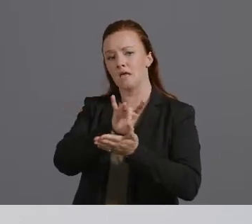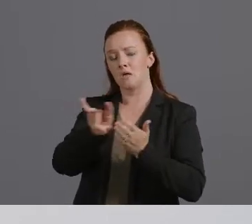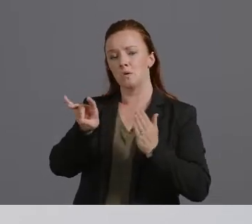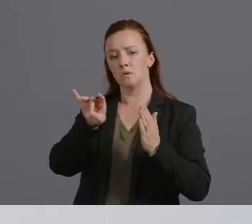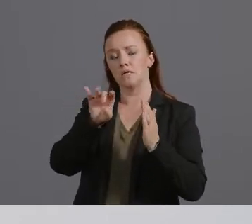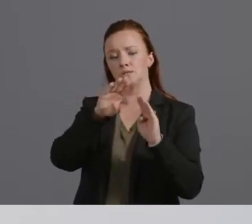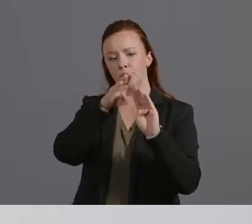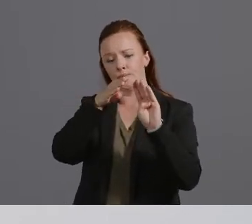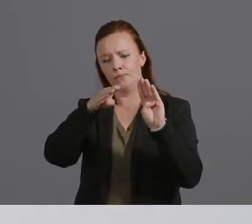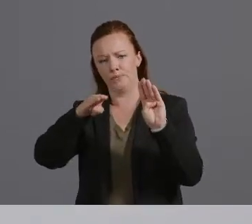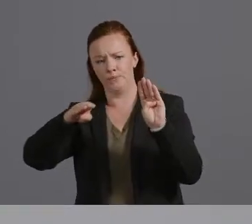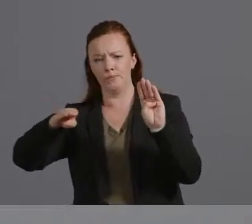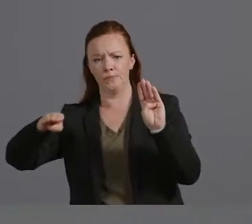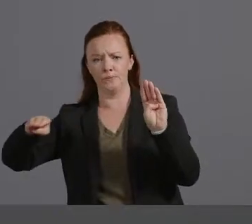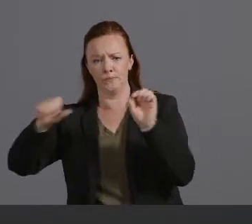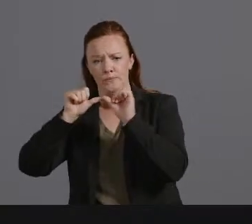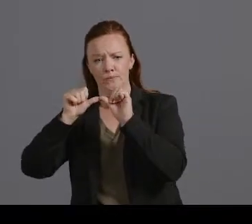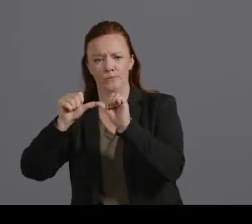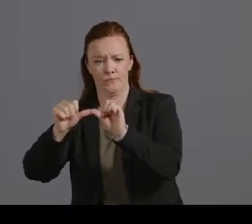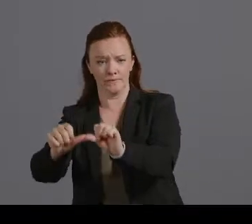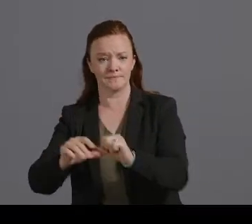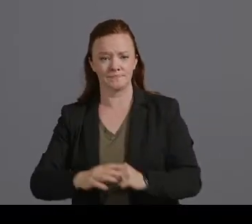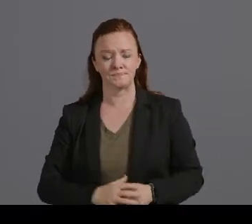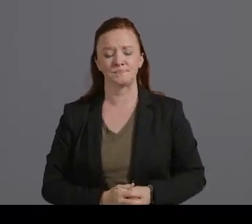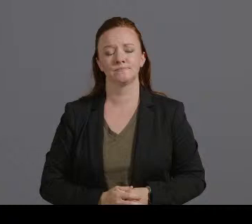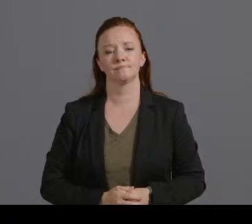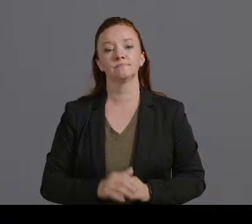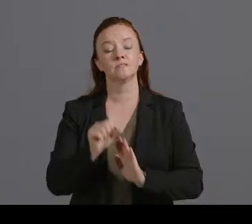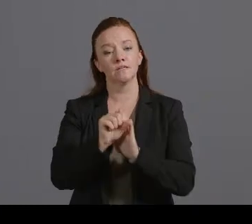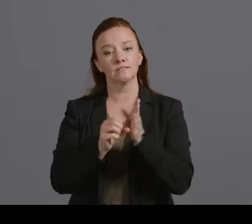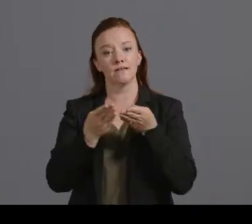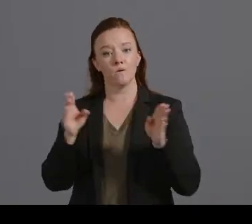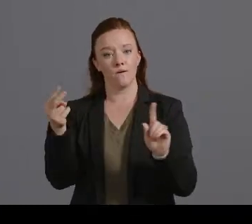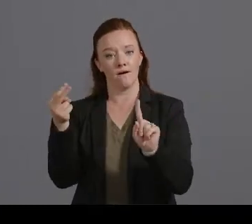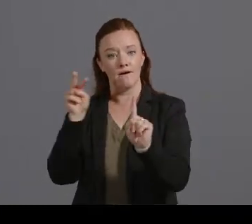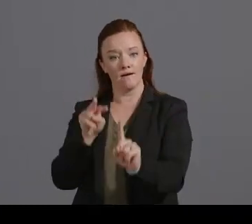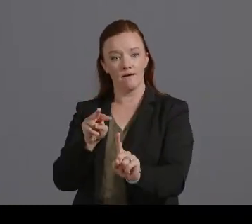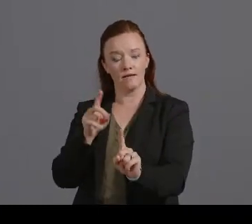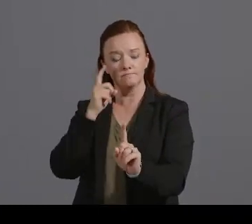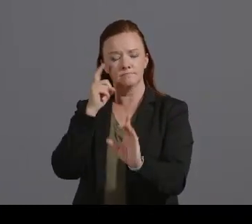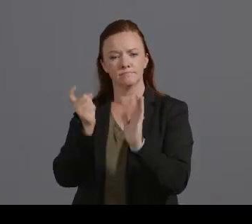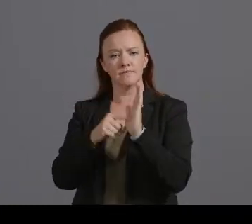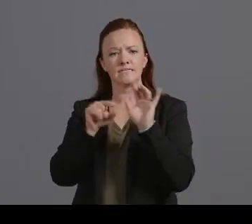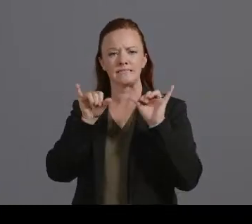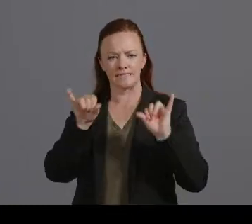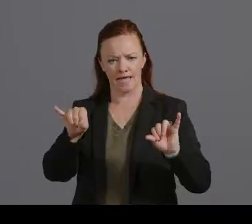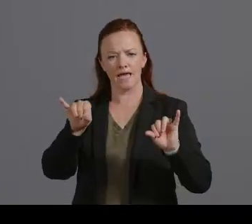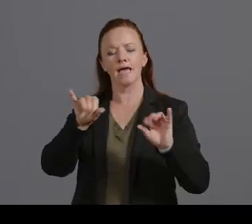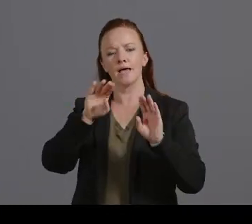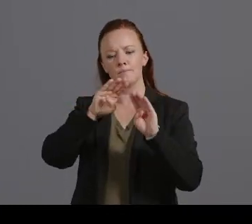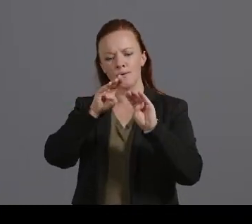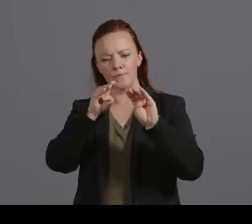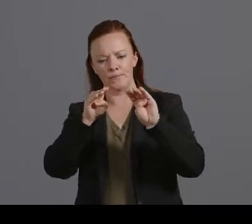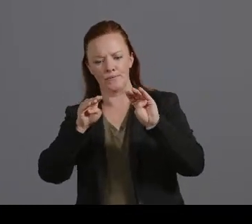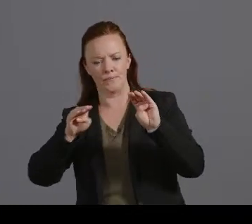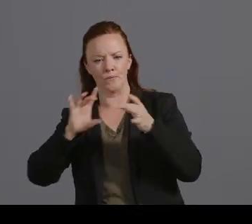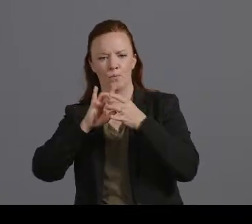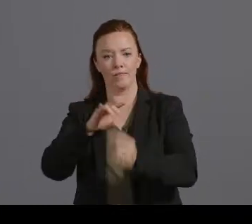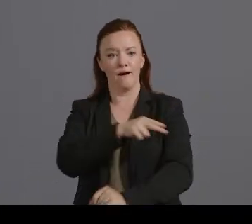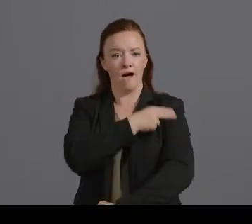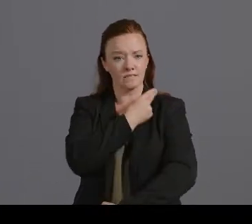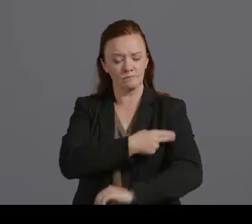decline in the number of cases. From a statewide perspective, we're also seeing that same continued decline in our hospital usage